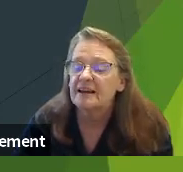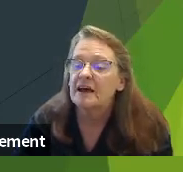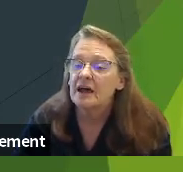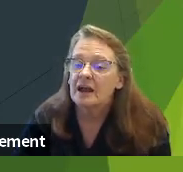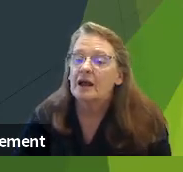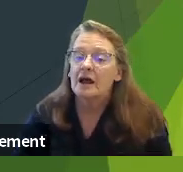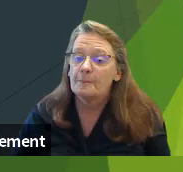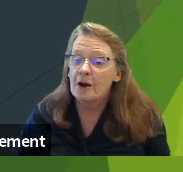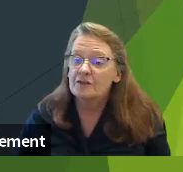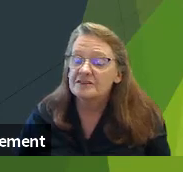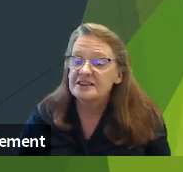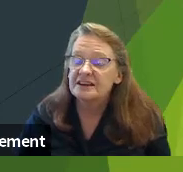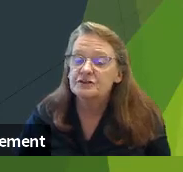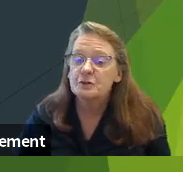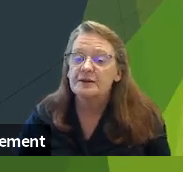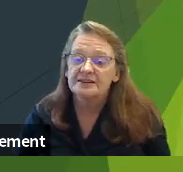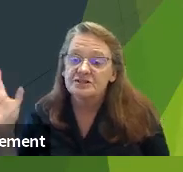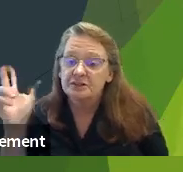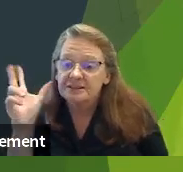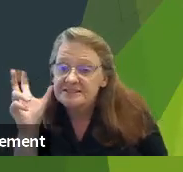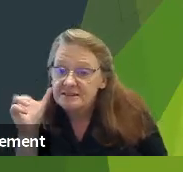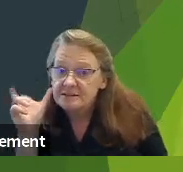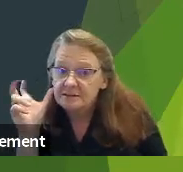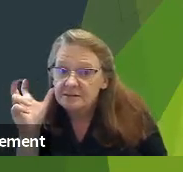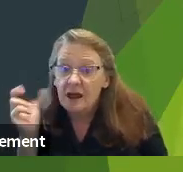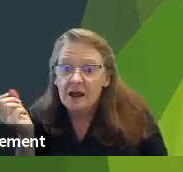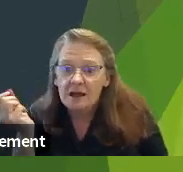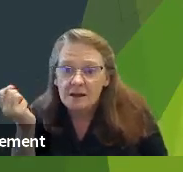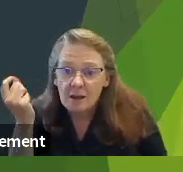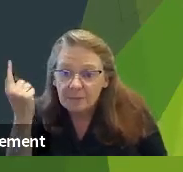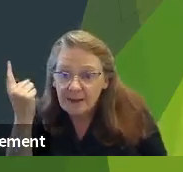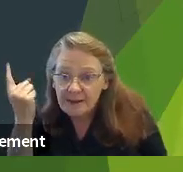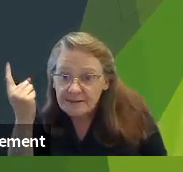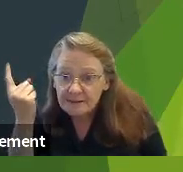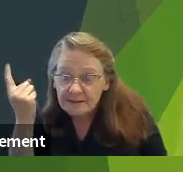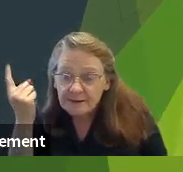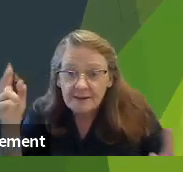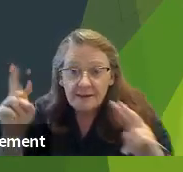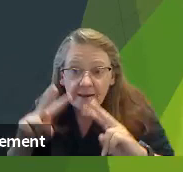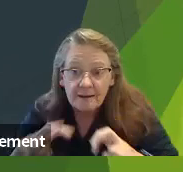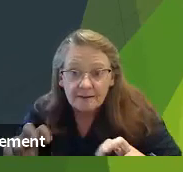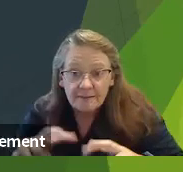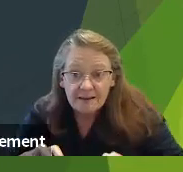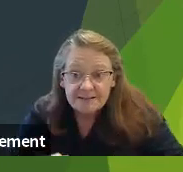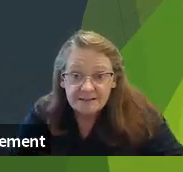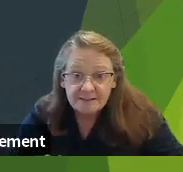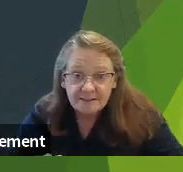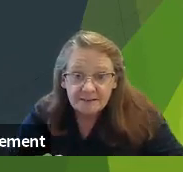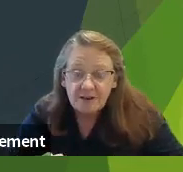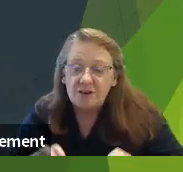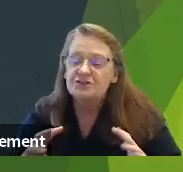said. Part of consecutive interpreting is to listen, comprehend,